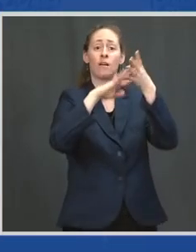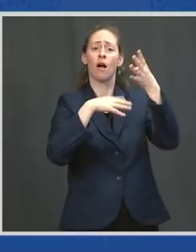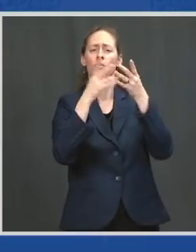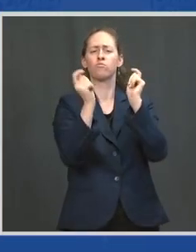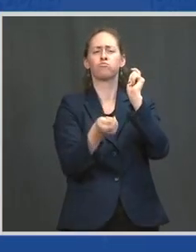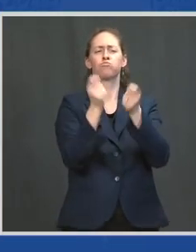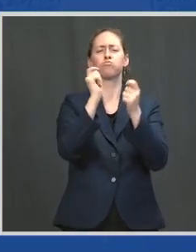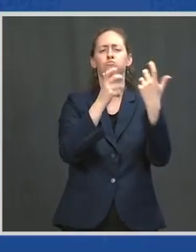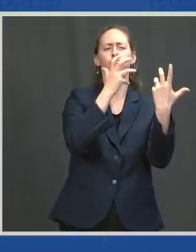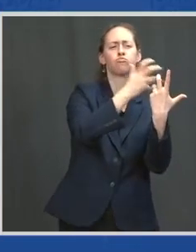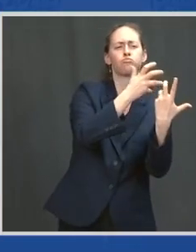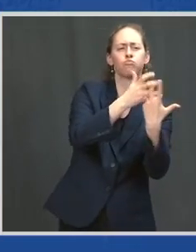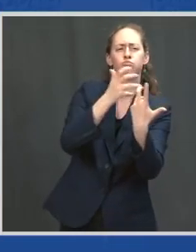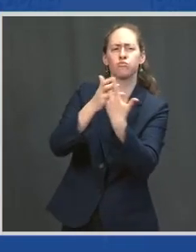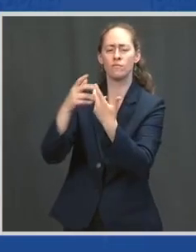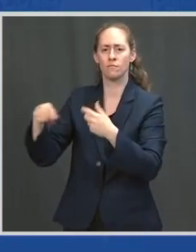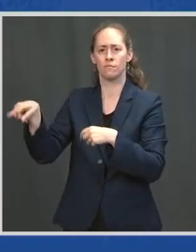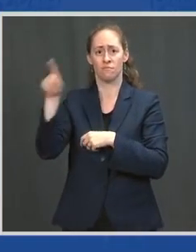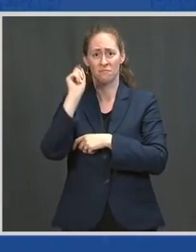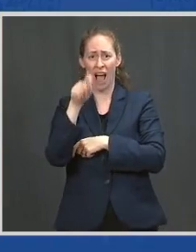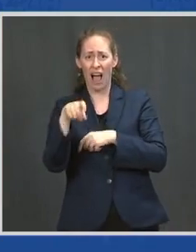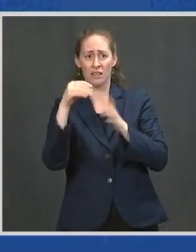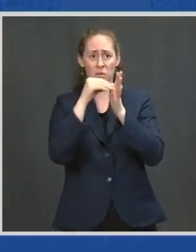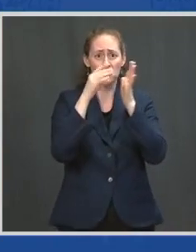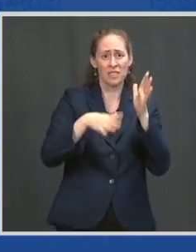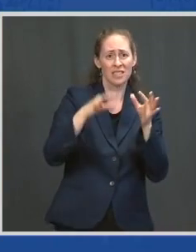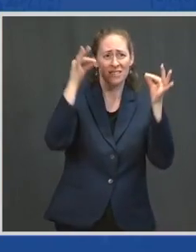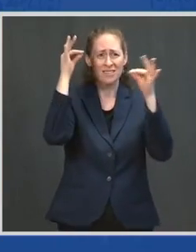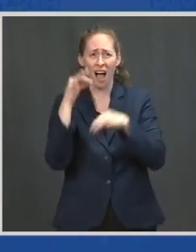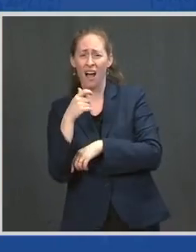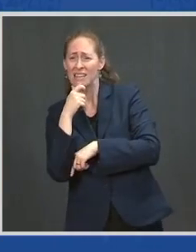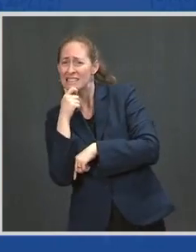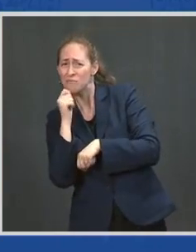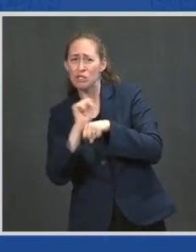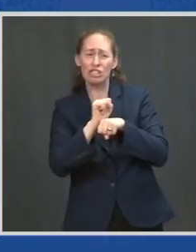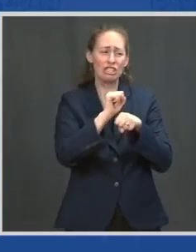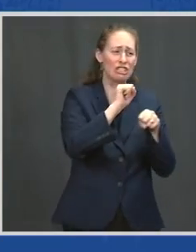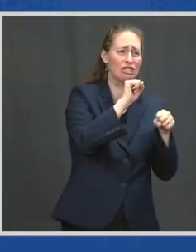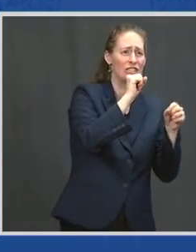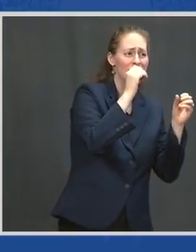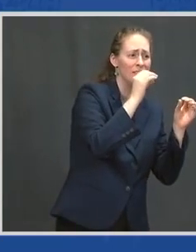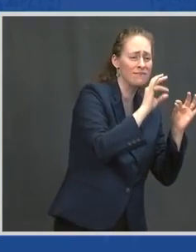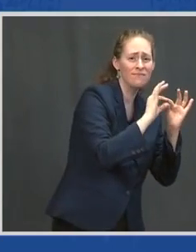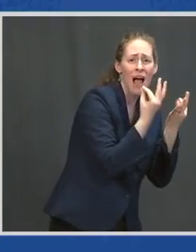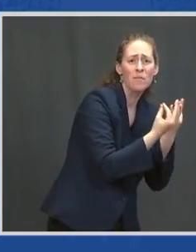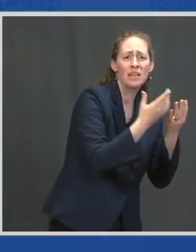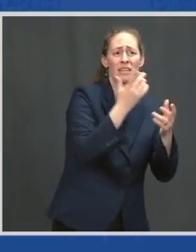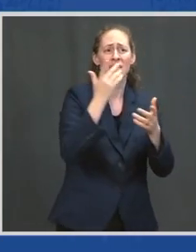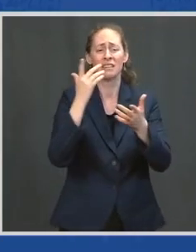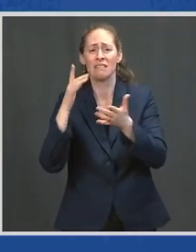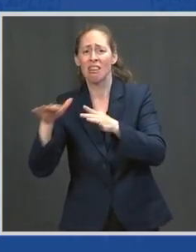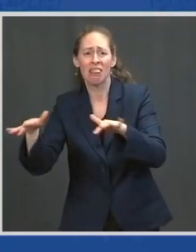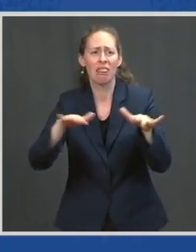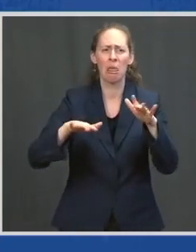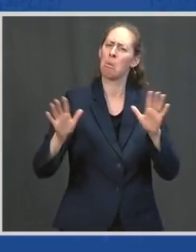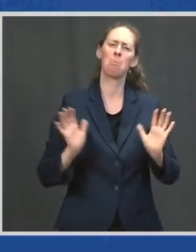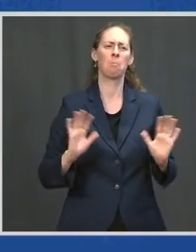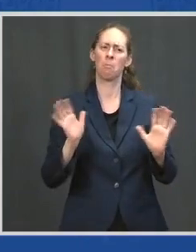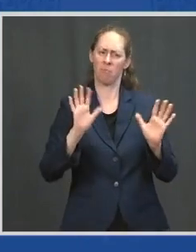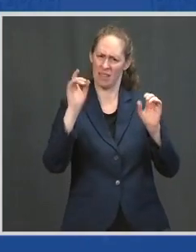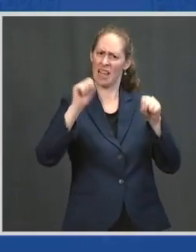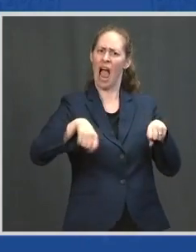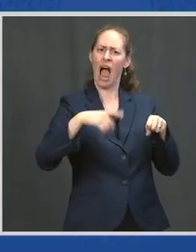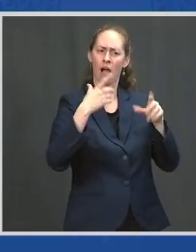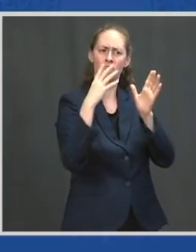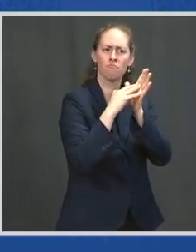choose between work and school. They train for real-world jobs, like I just saw in the